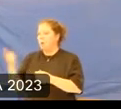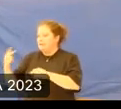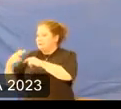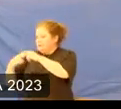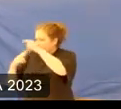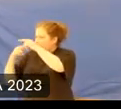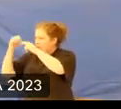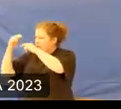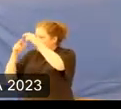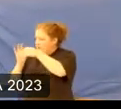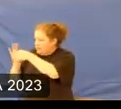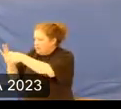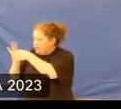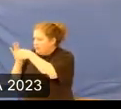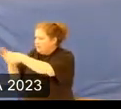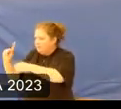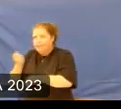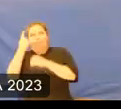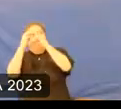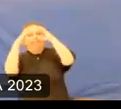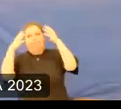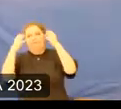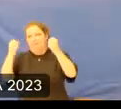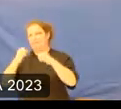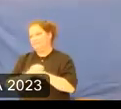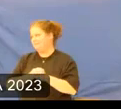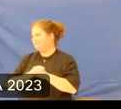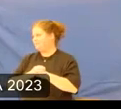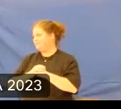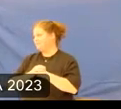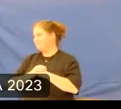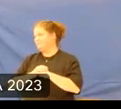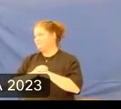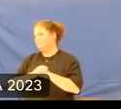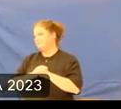plans are available. Another possibility which